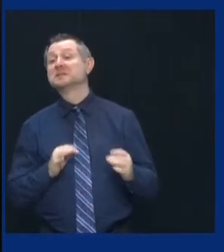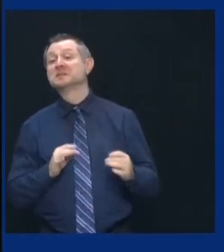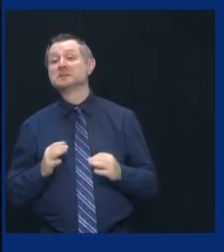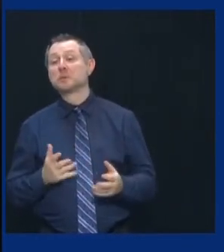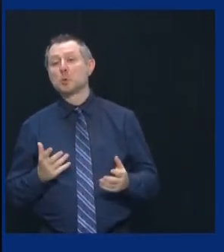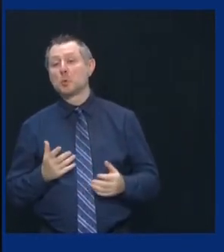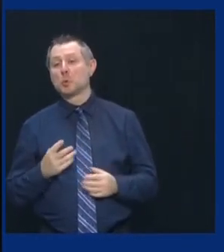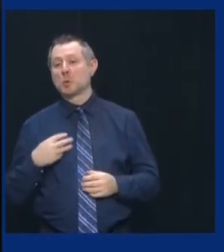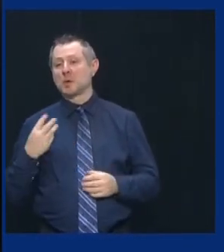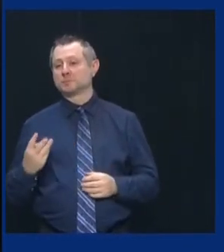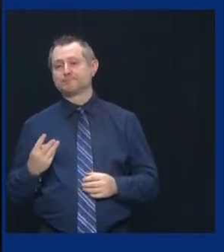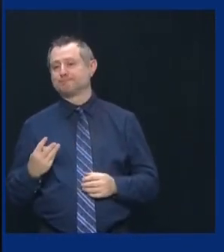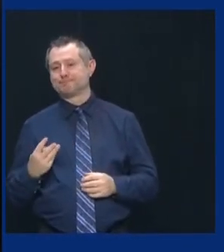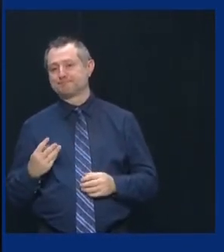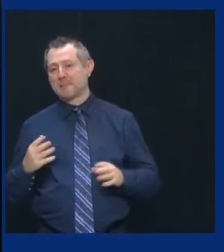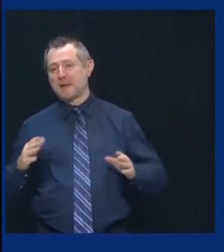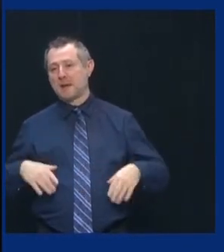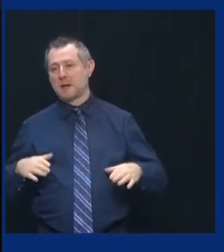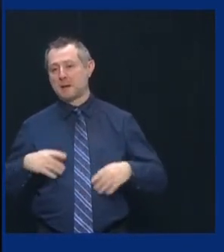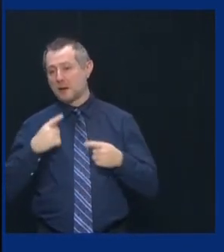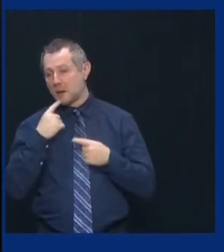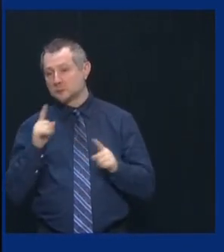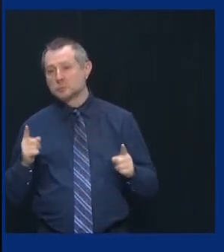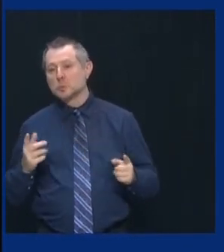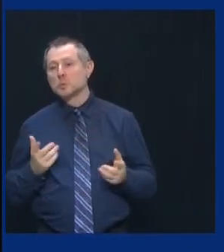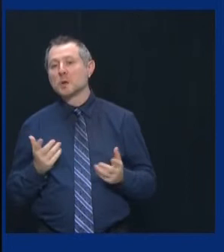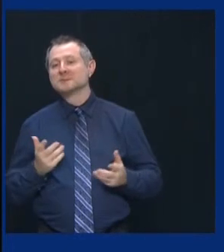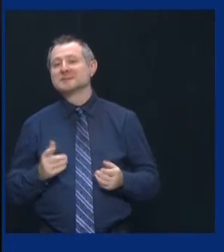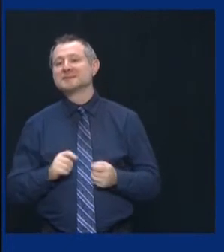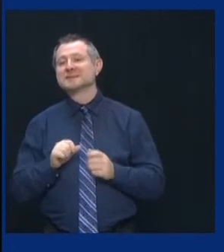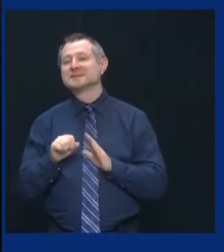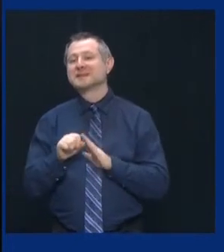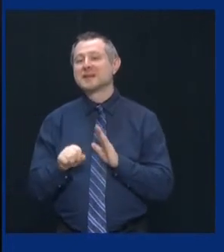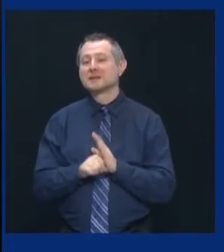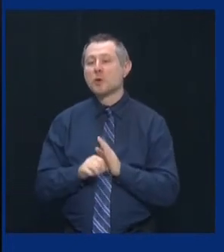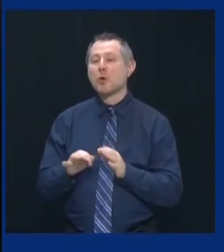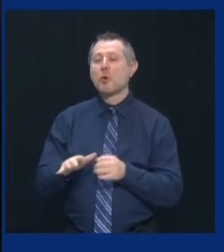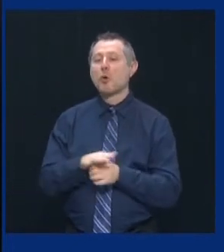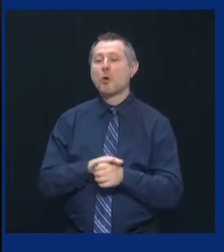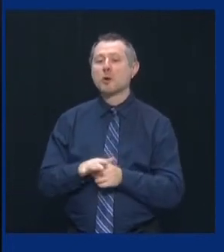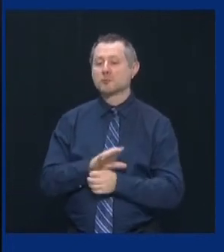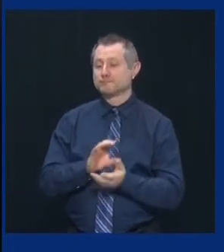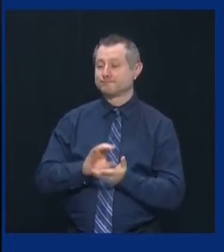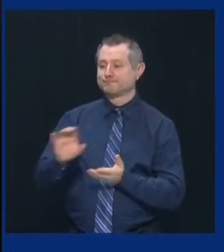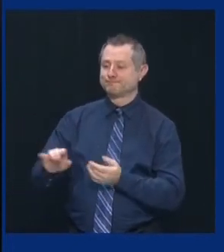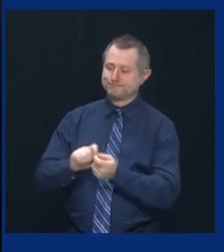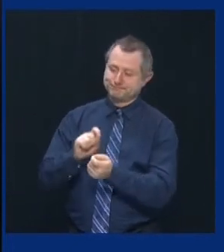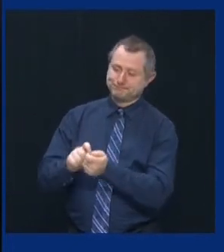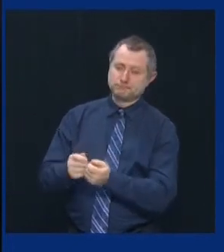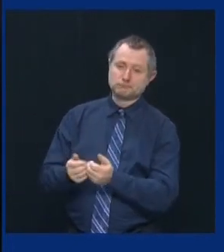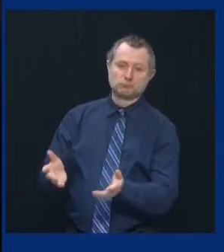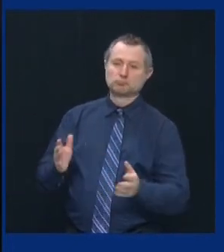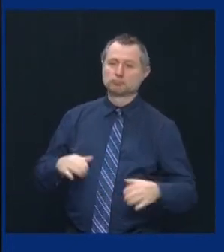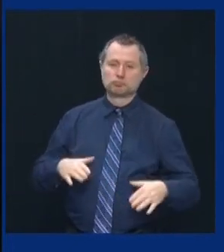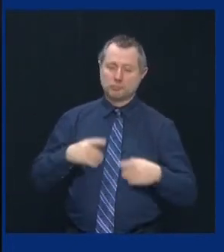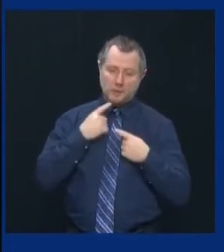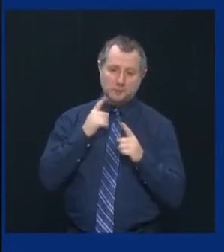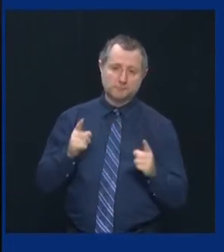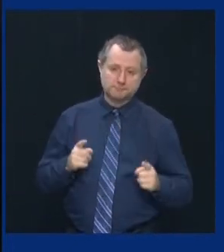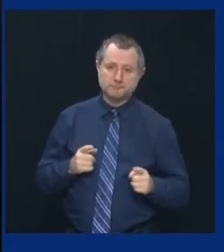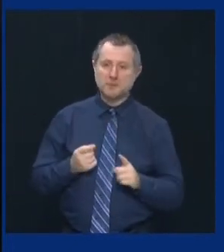Washington failed, was what was called state and local funding. they dropped that from the